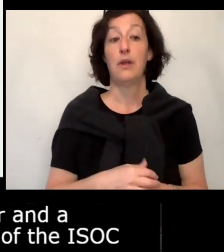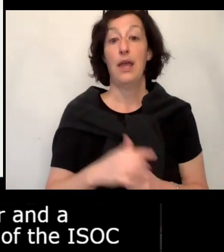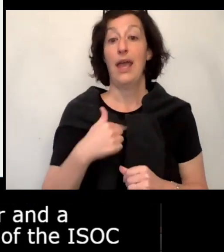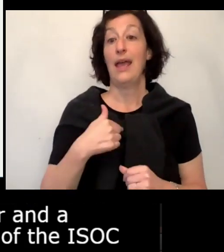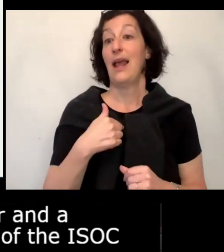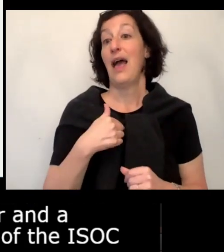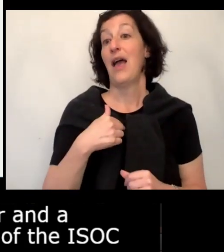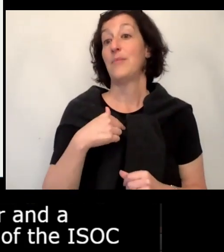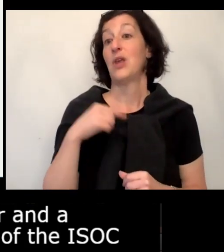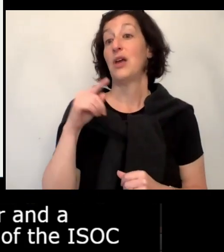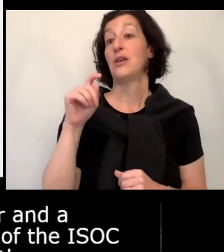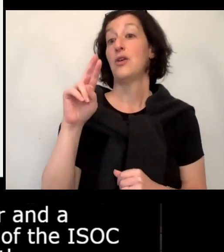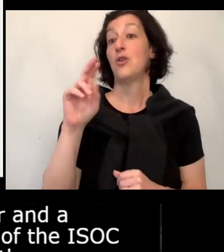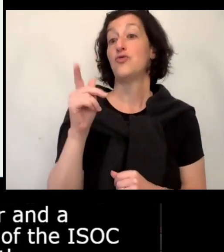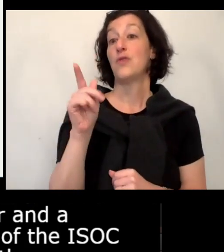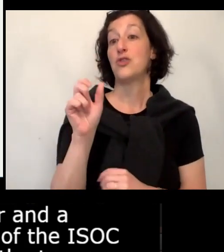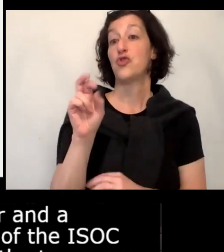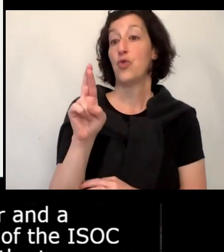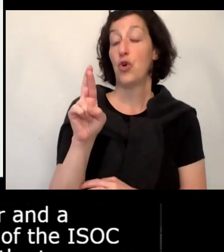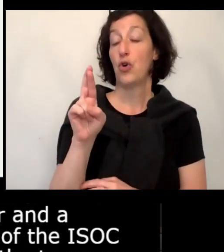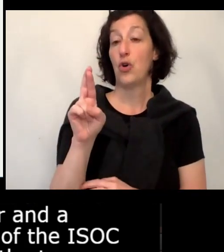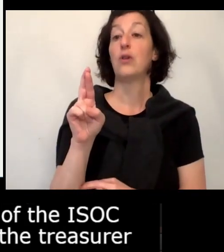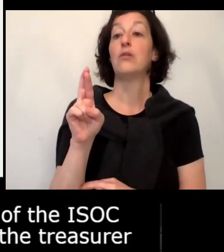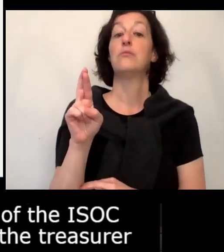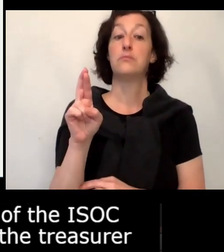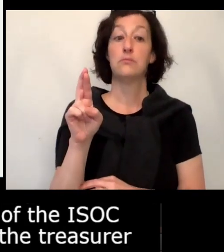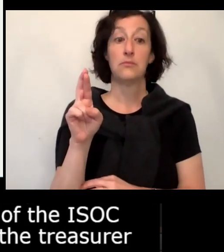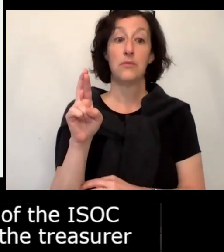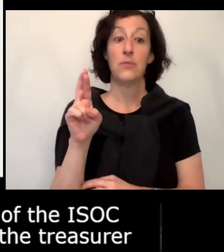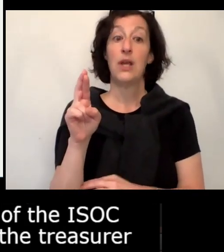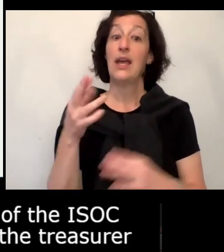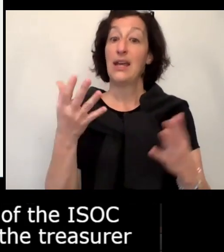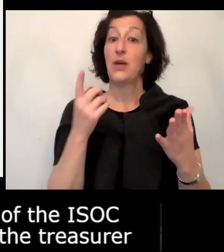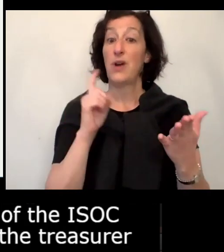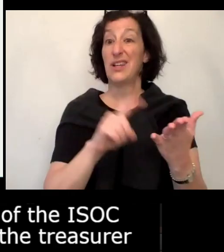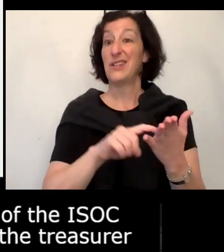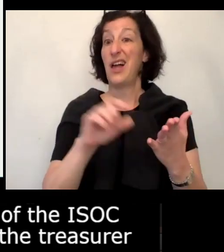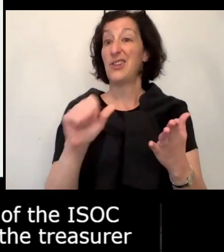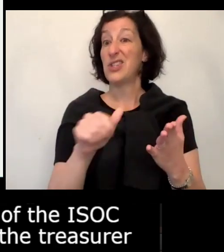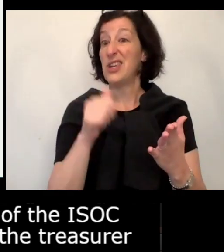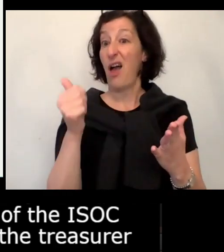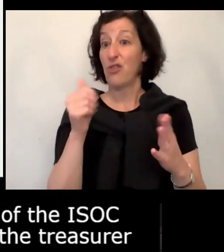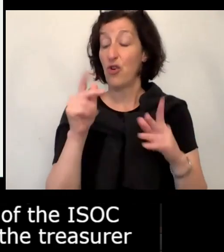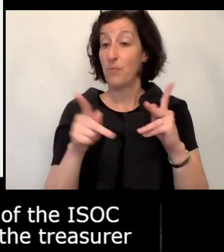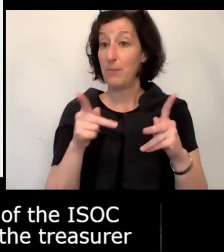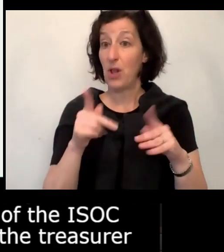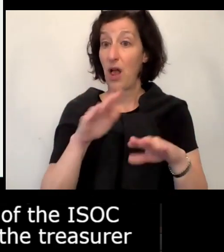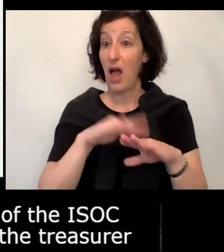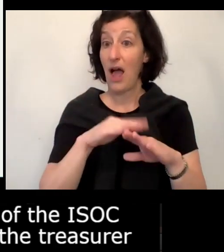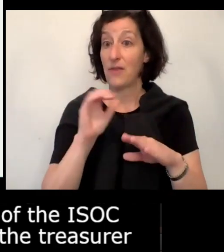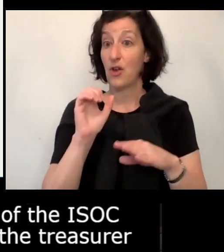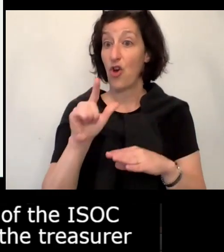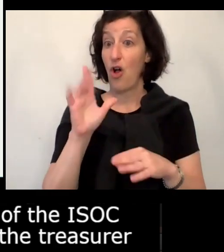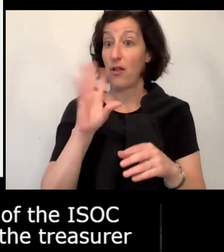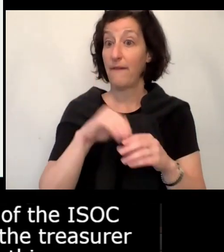treasurer. And I'll acknowledge our other officers who are on this call,